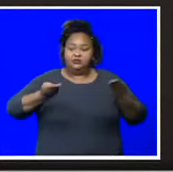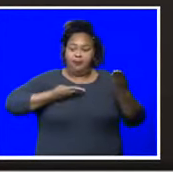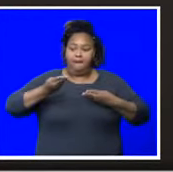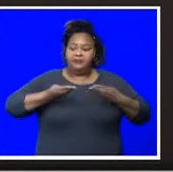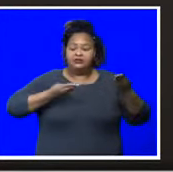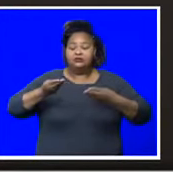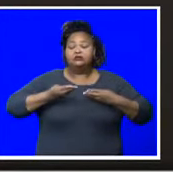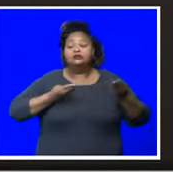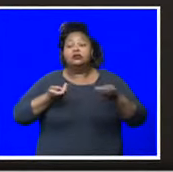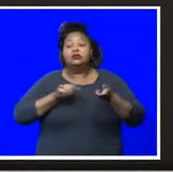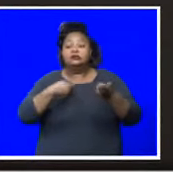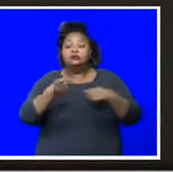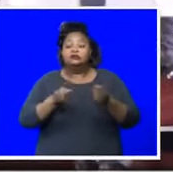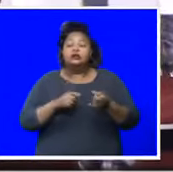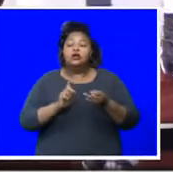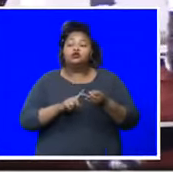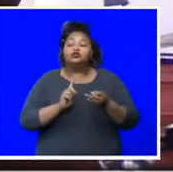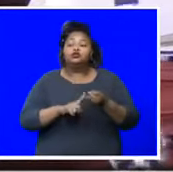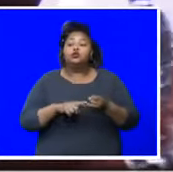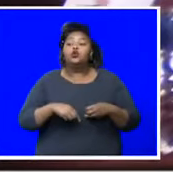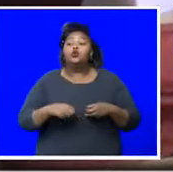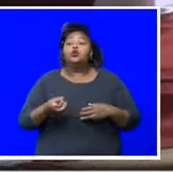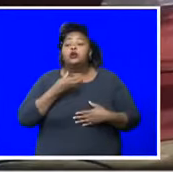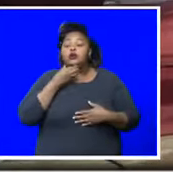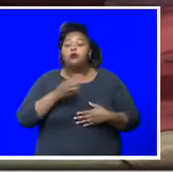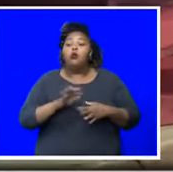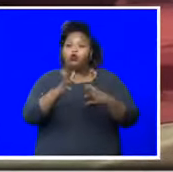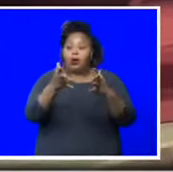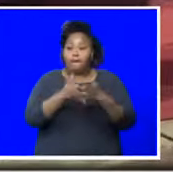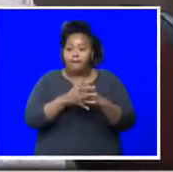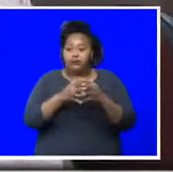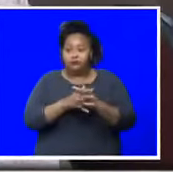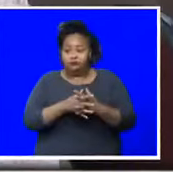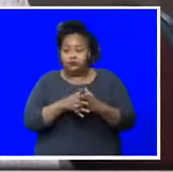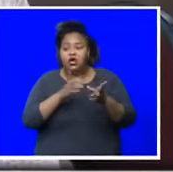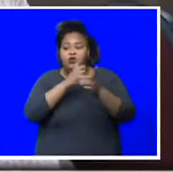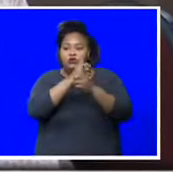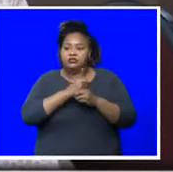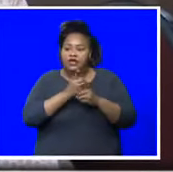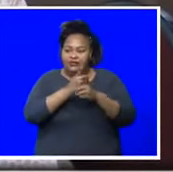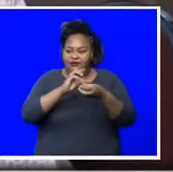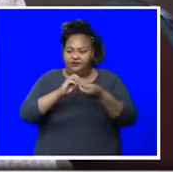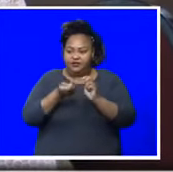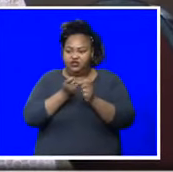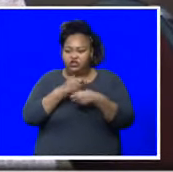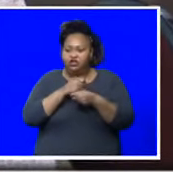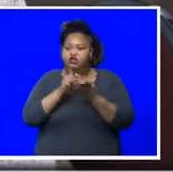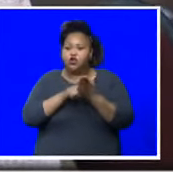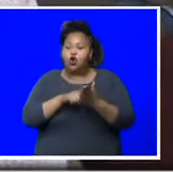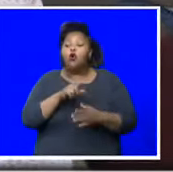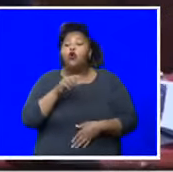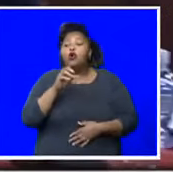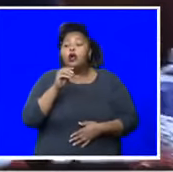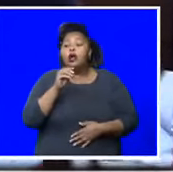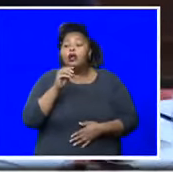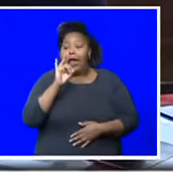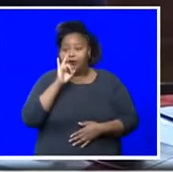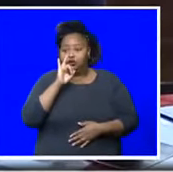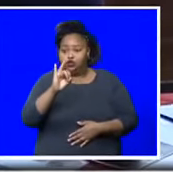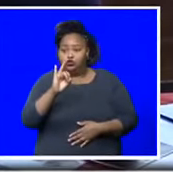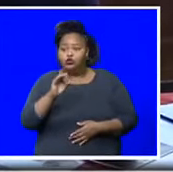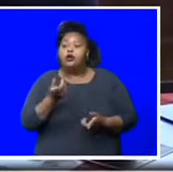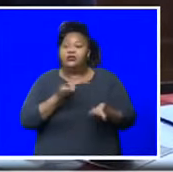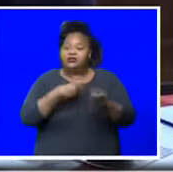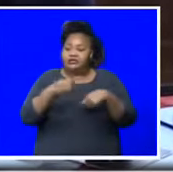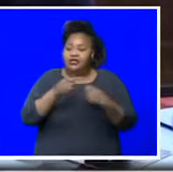kabanti imithetho lesakhankanywa ledzinga kubuketwa kabusha lekuyi trading licenses bill ne cooperative bill. Kule